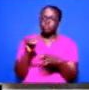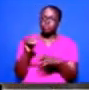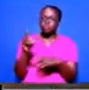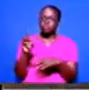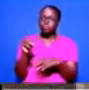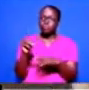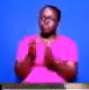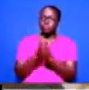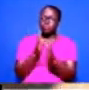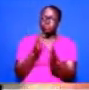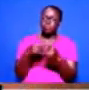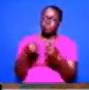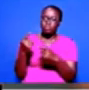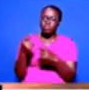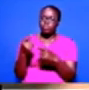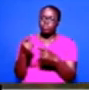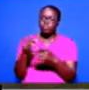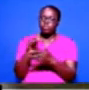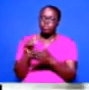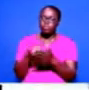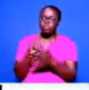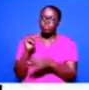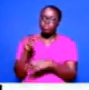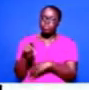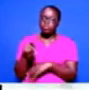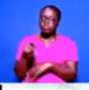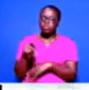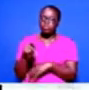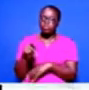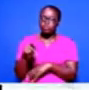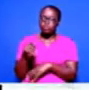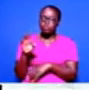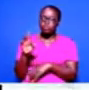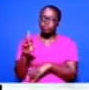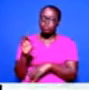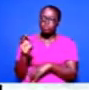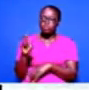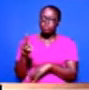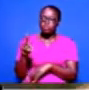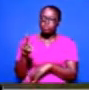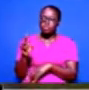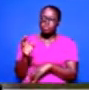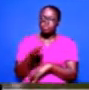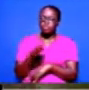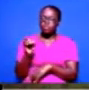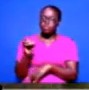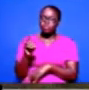after beating Kisumu Central MP Fred Ouda to the Orange Democratic Movement ticket.